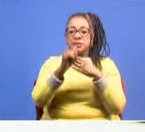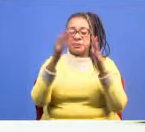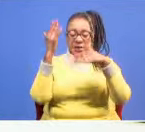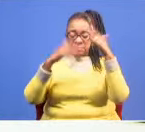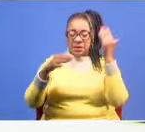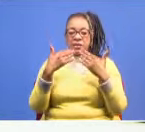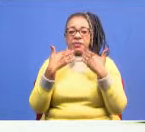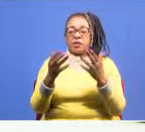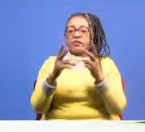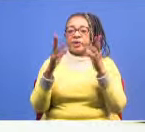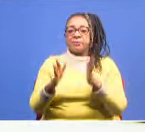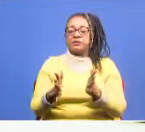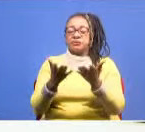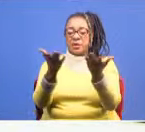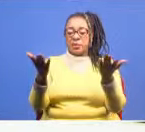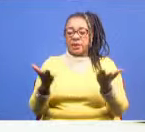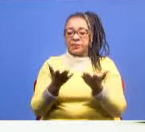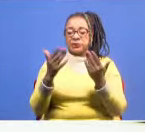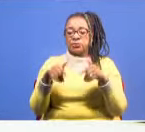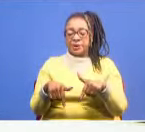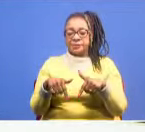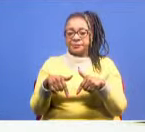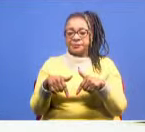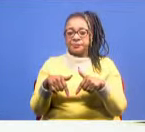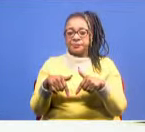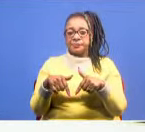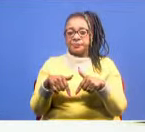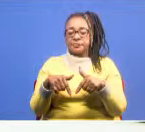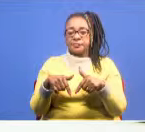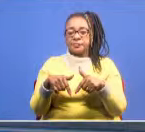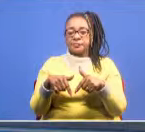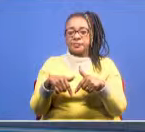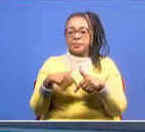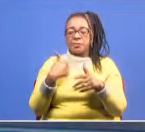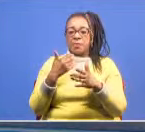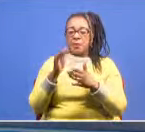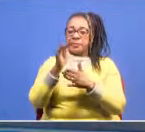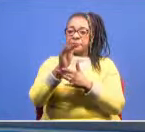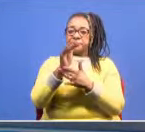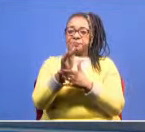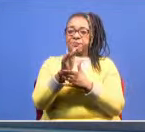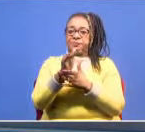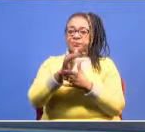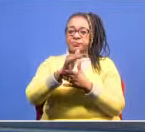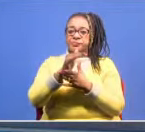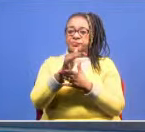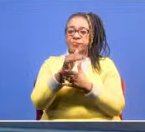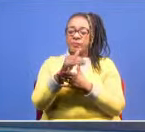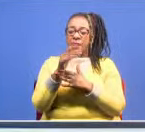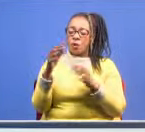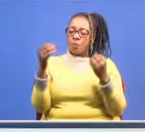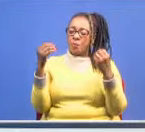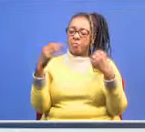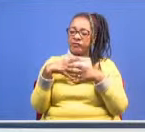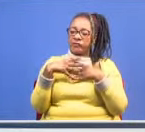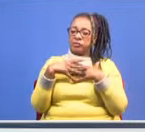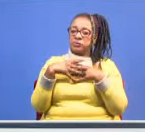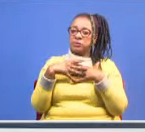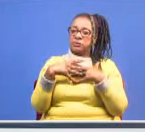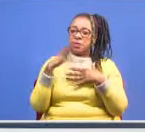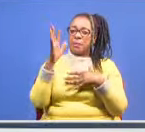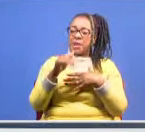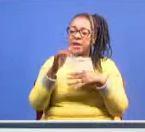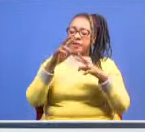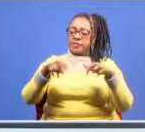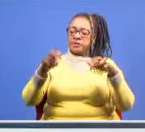much for being with us tonight. Enock, I'll start by asking you, are you baffled by the